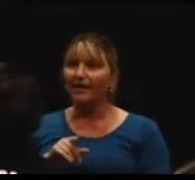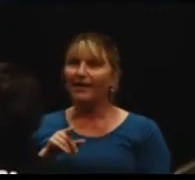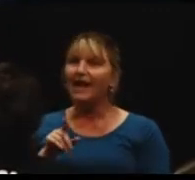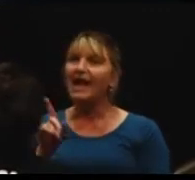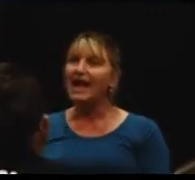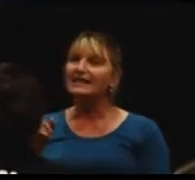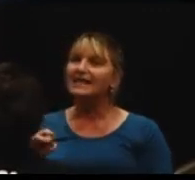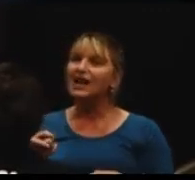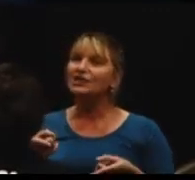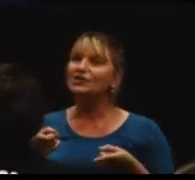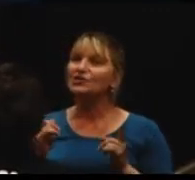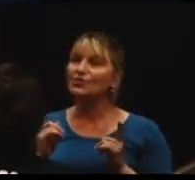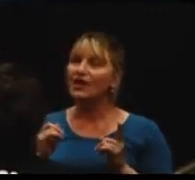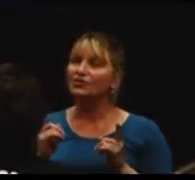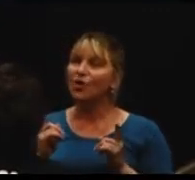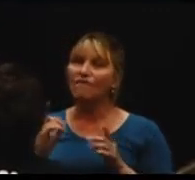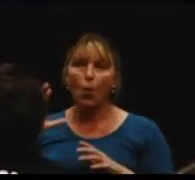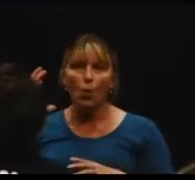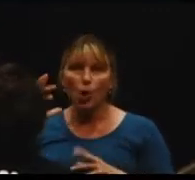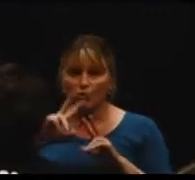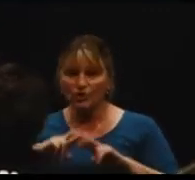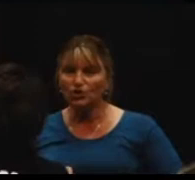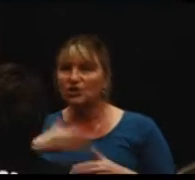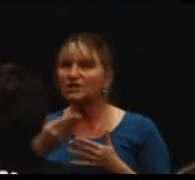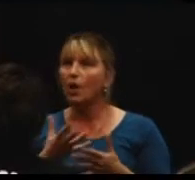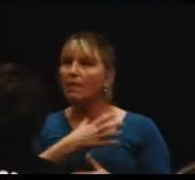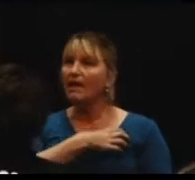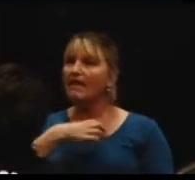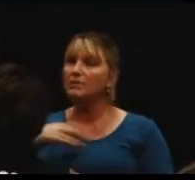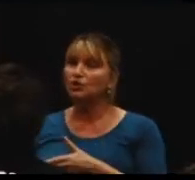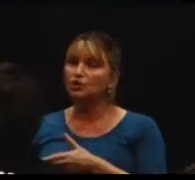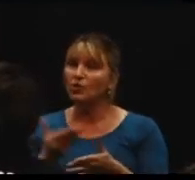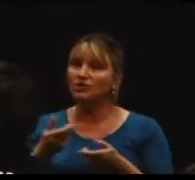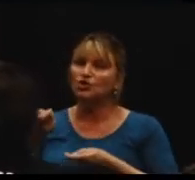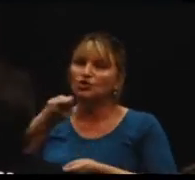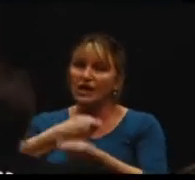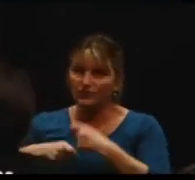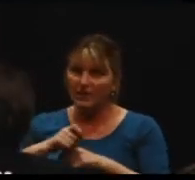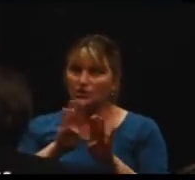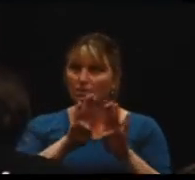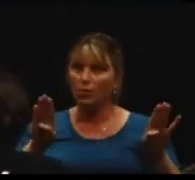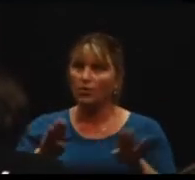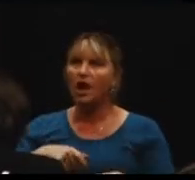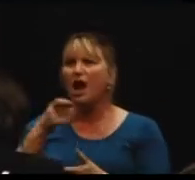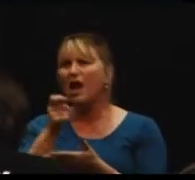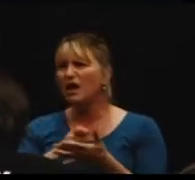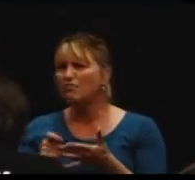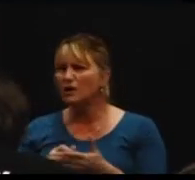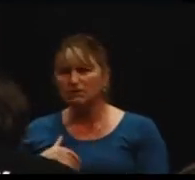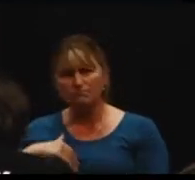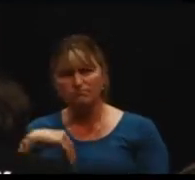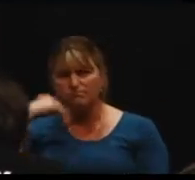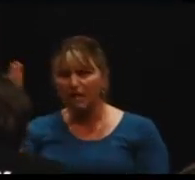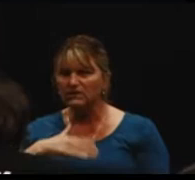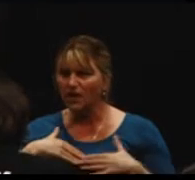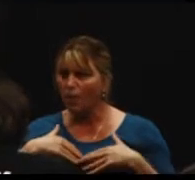He's the director of Serato Audio Research, and he's on the Government Service Transformation Board. And he writes embarrassingly well for a bunch of